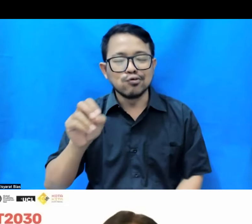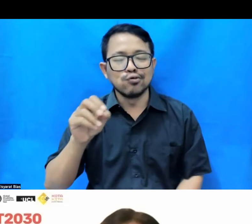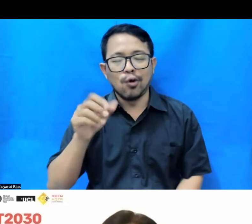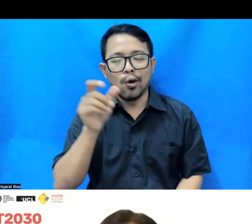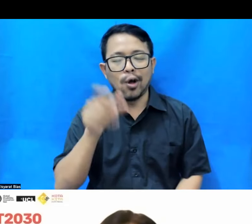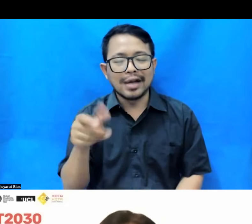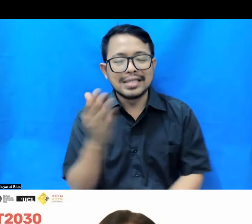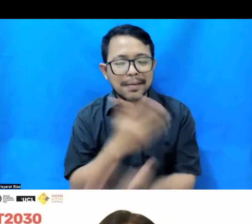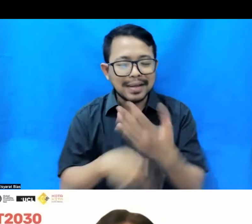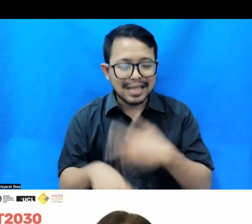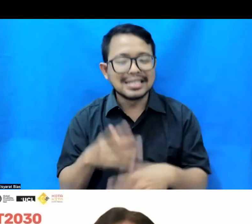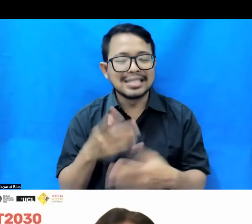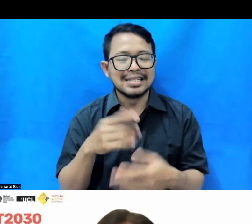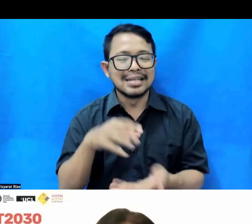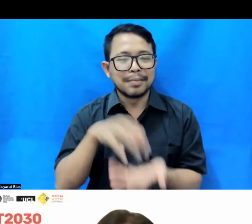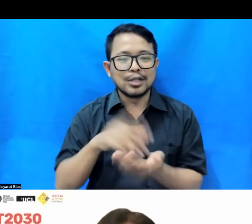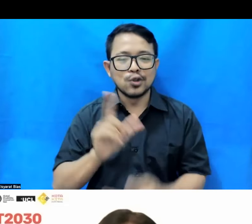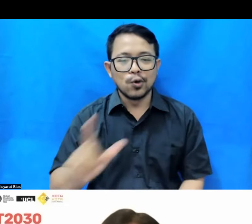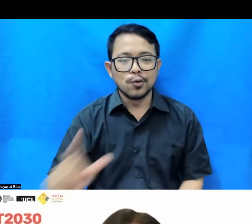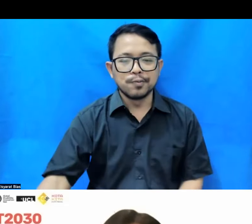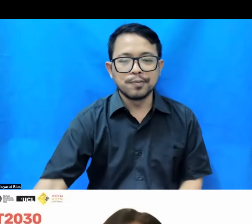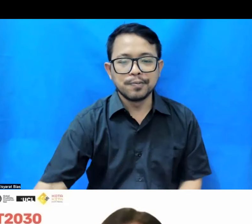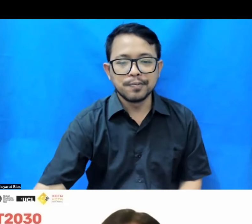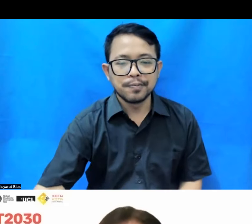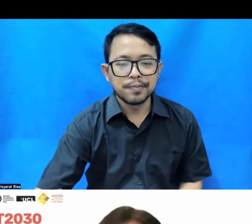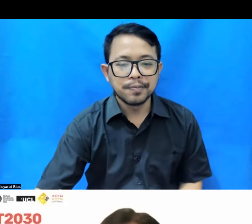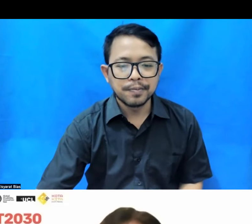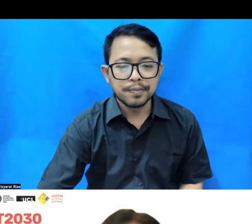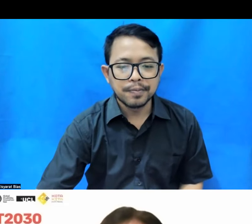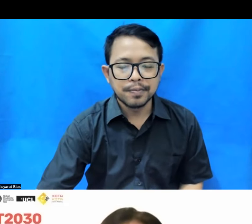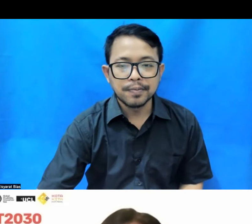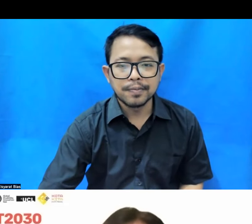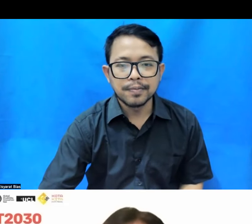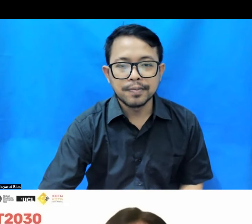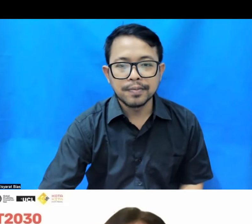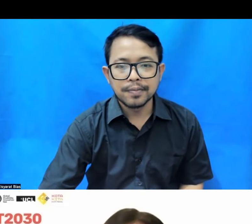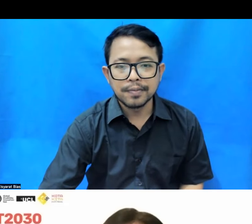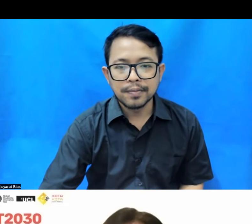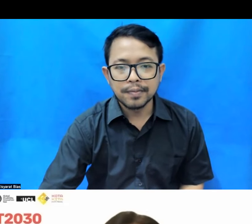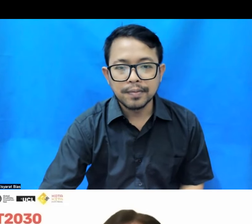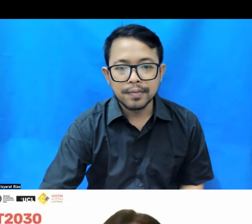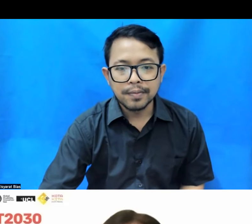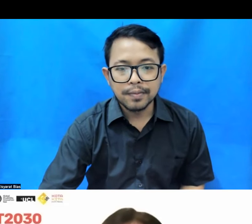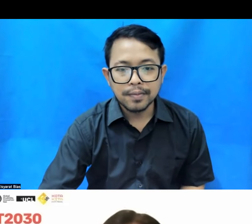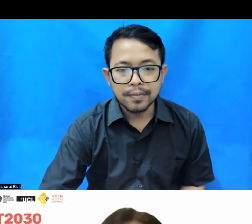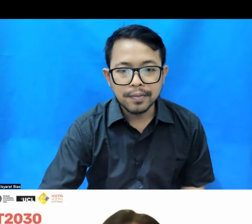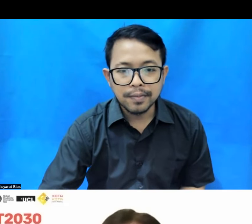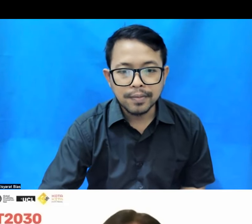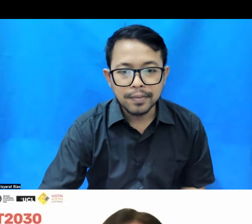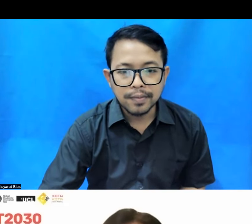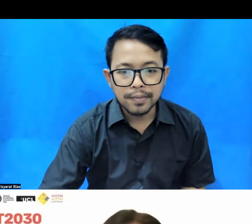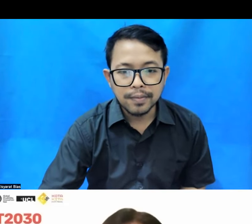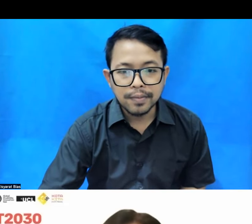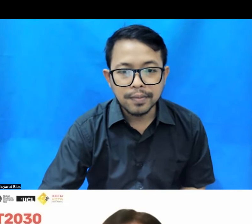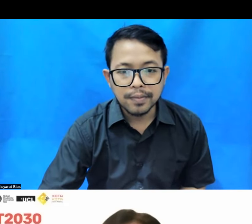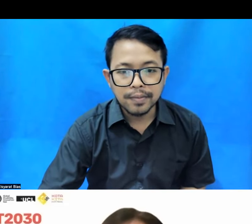2,300 persons with disabilities. And from that condition, we made advocacy activities